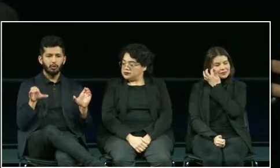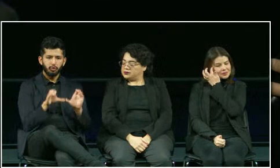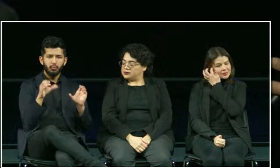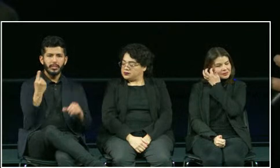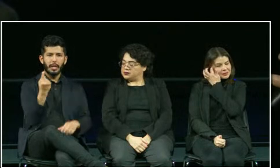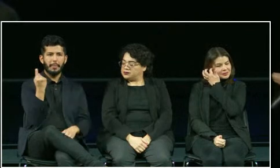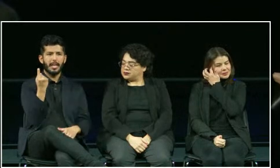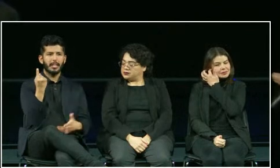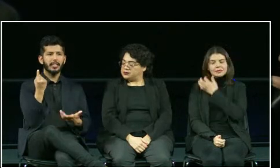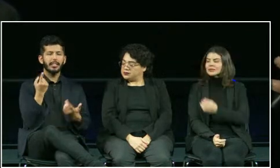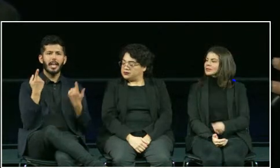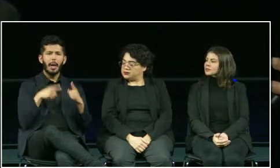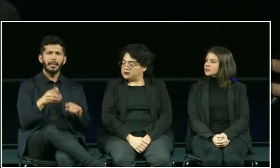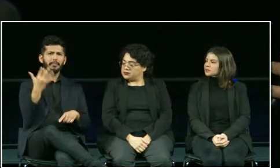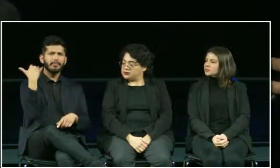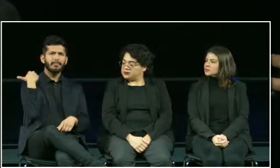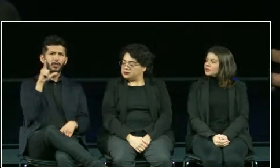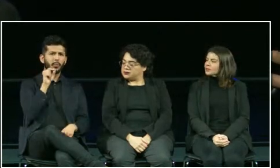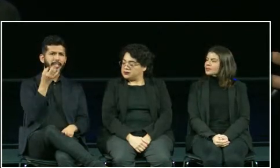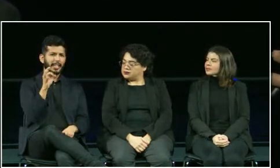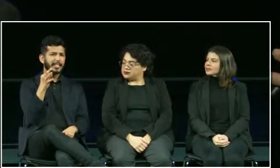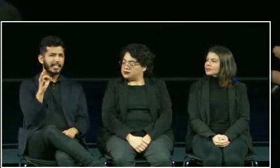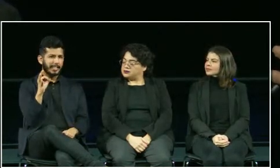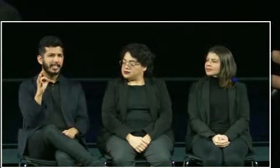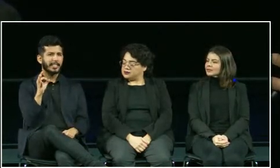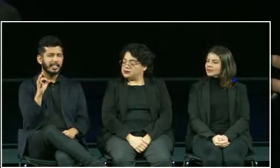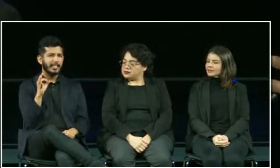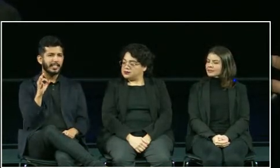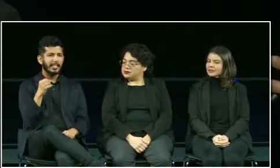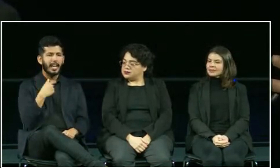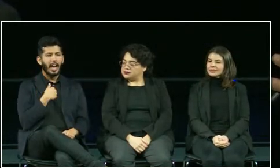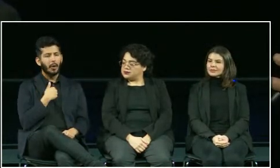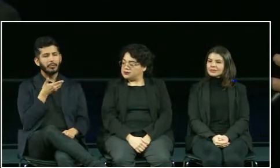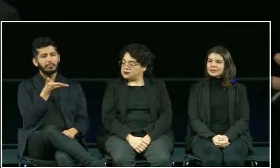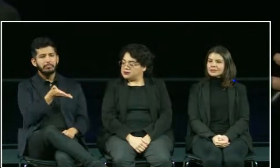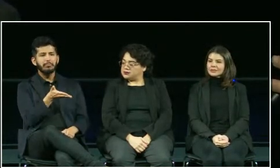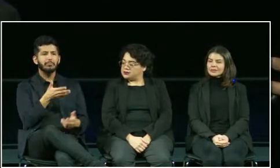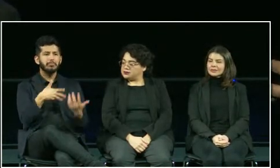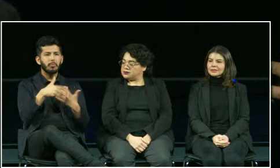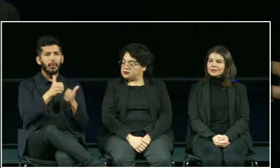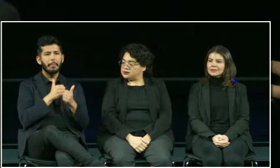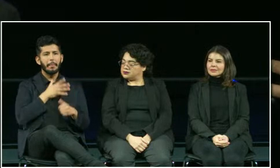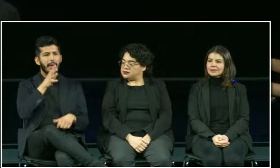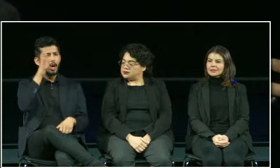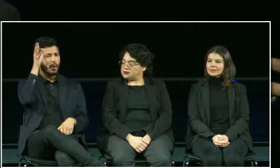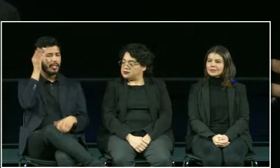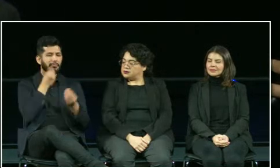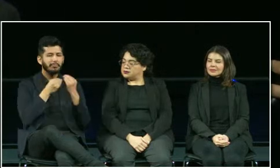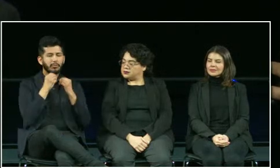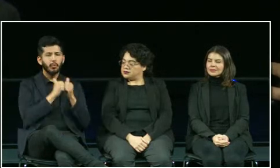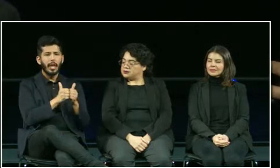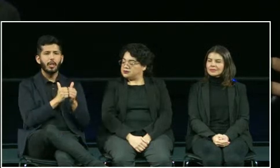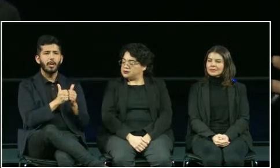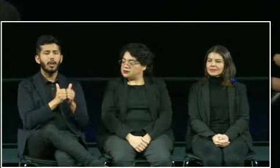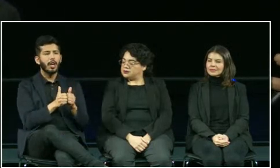this happened back 2019. I was at my parents, we were having dinner, and around the conversation, my mother told